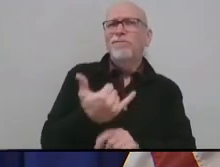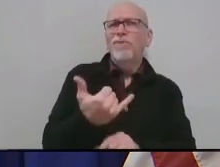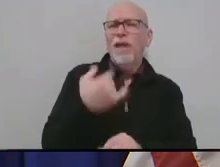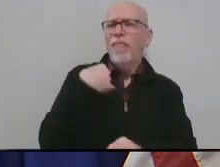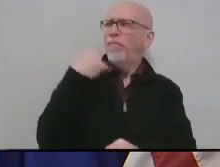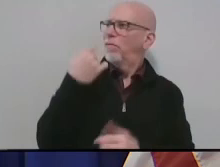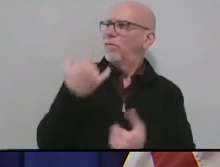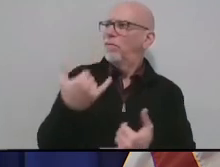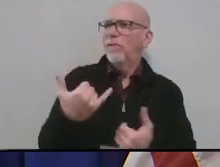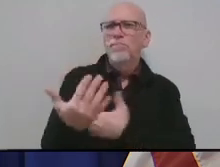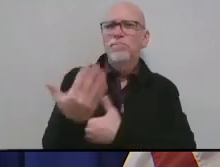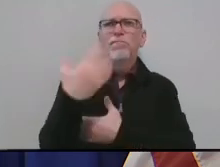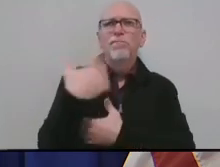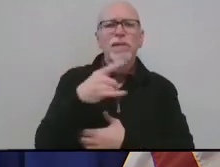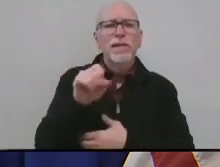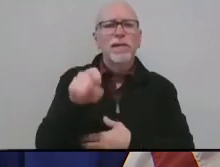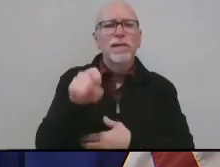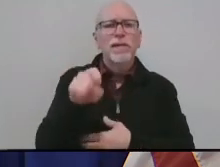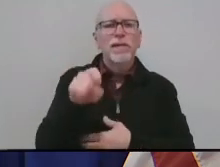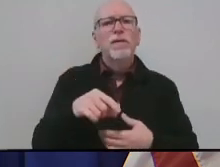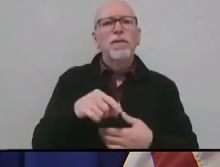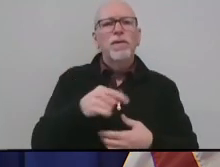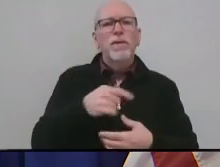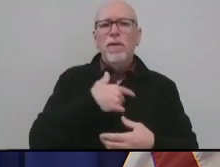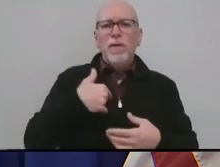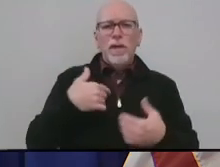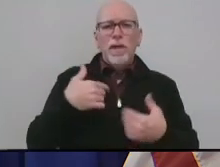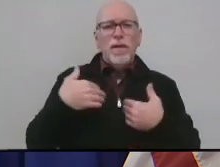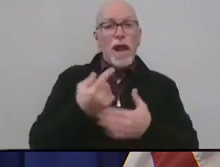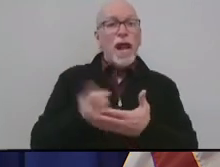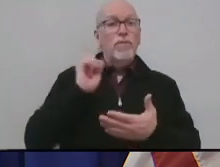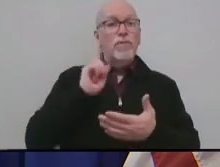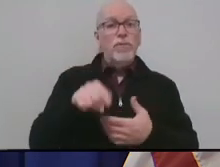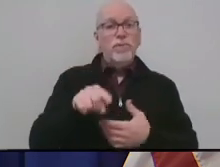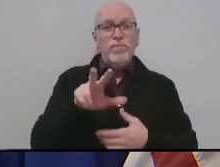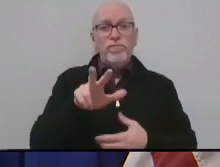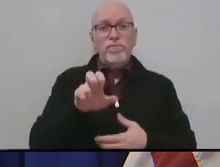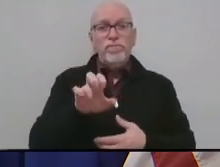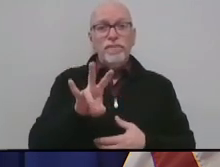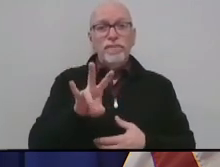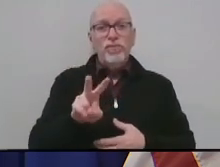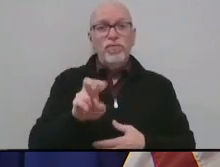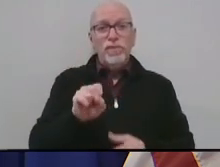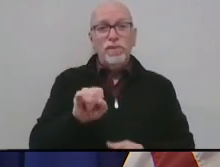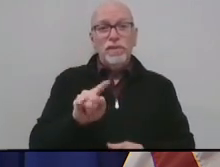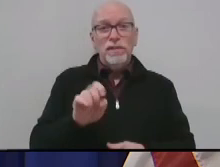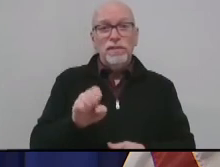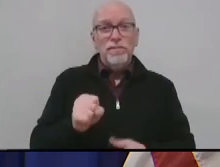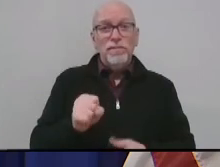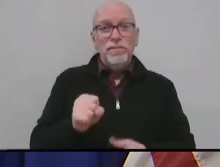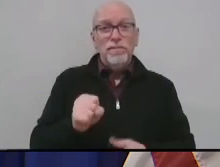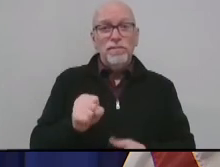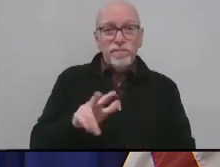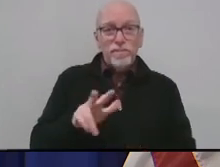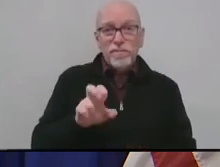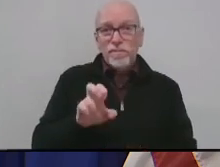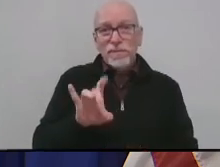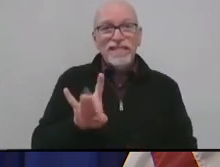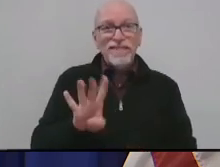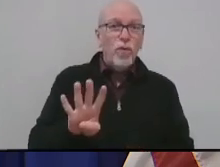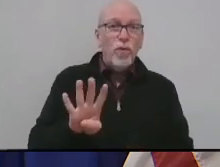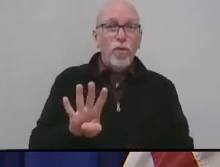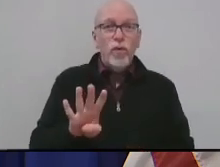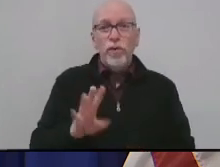We had last week's 372 sites. We have 384 today, maybe, but we have the ability to